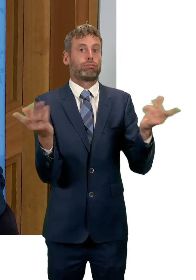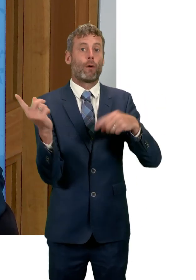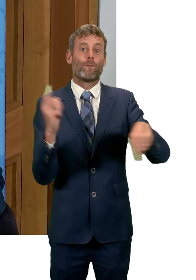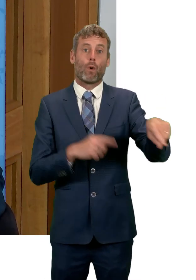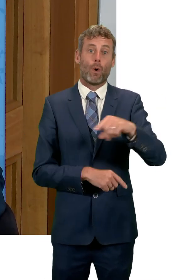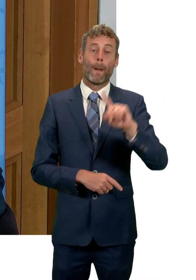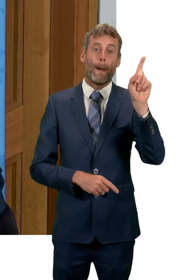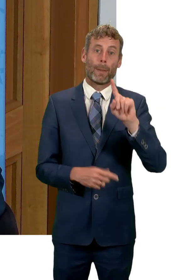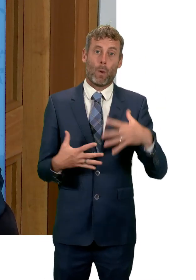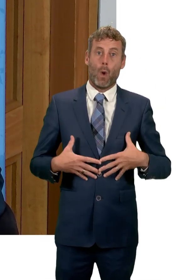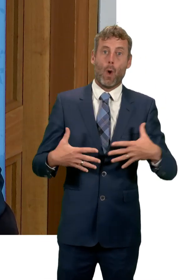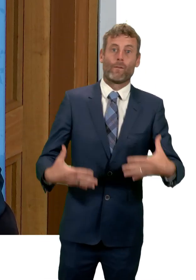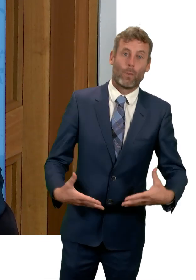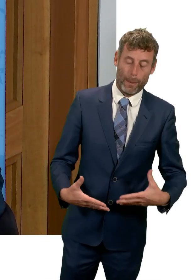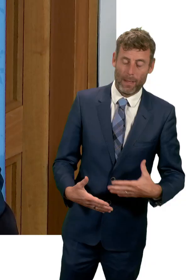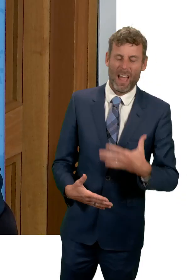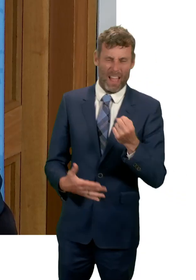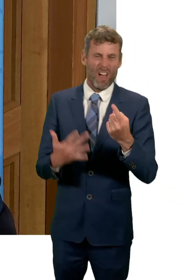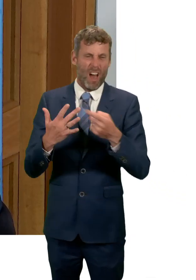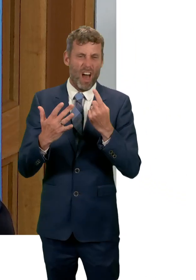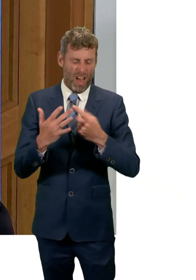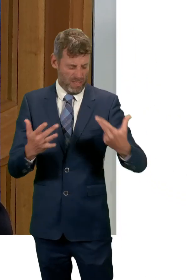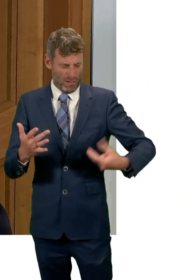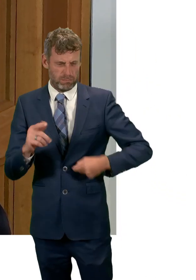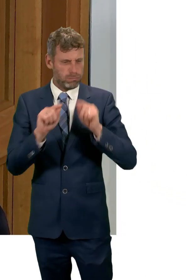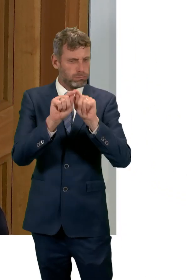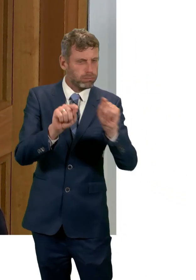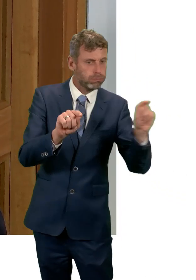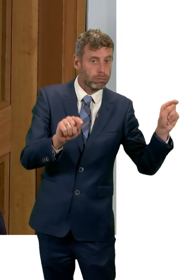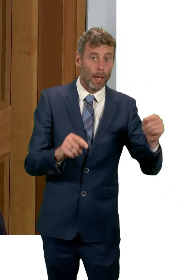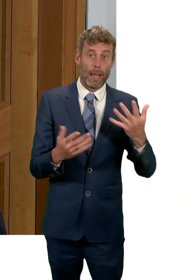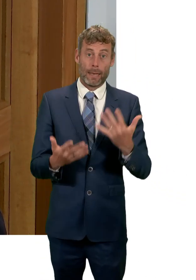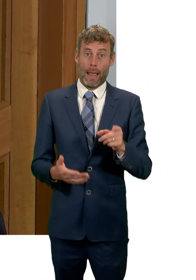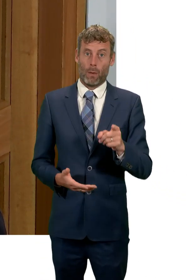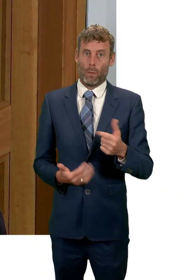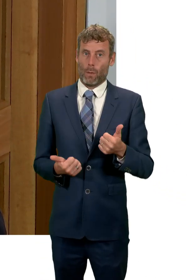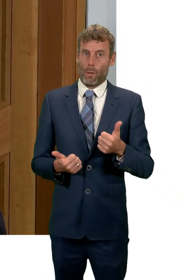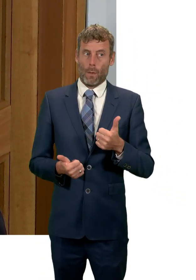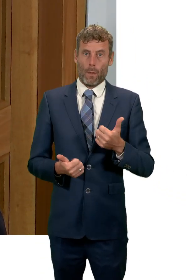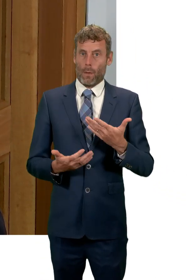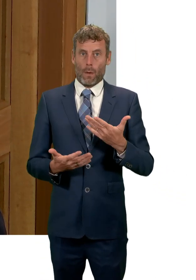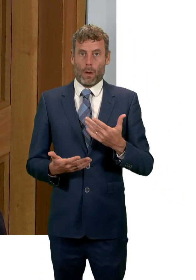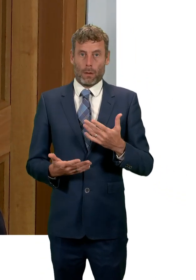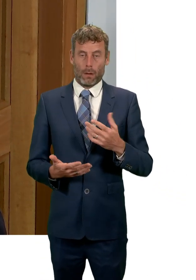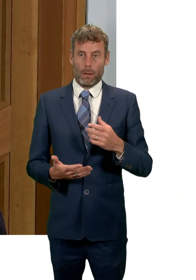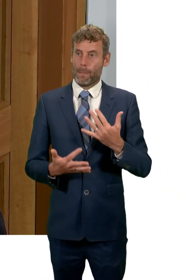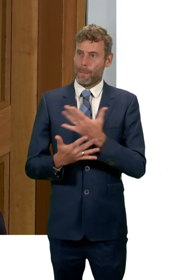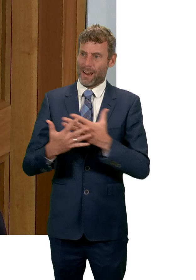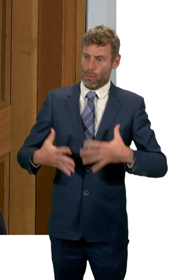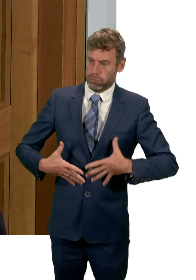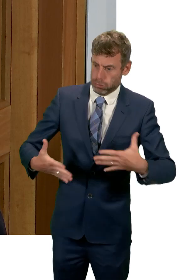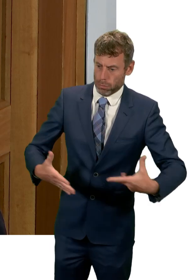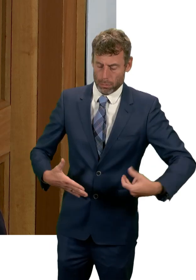and that would be like Wegovy, another brand name. So these drugs are incredibly powerful at targeting the